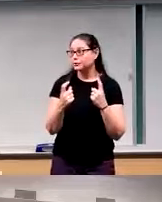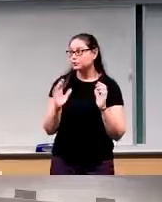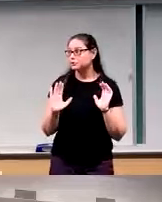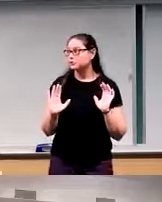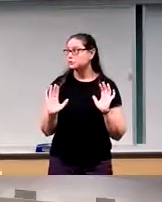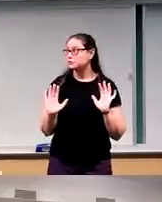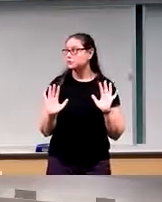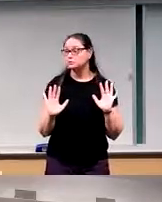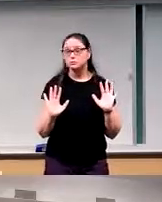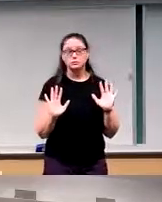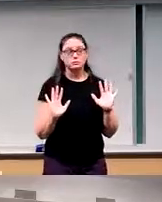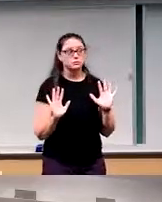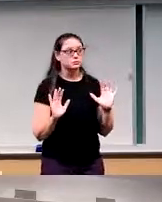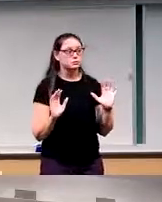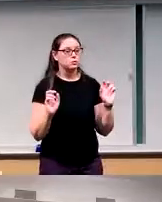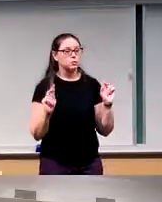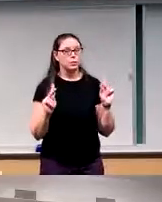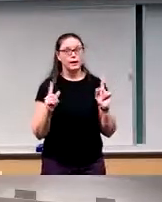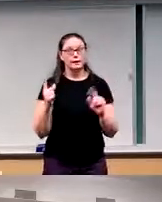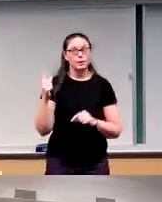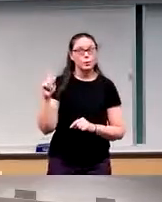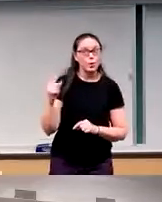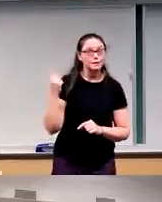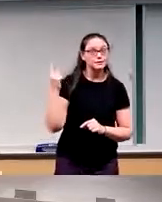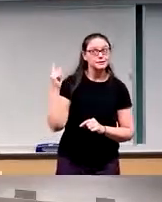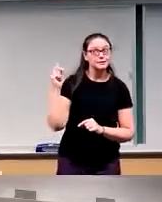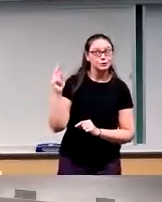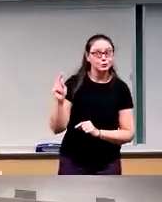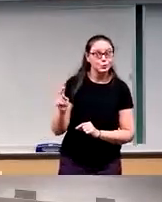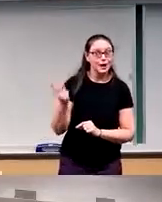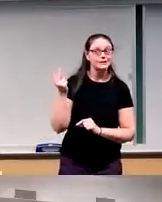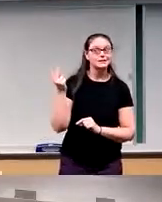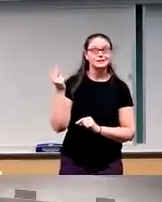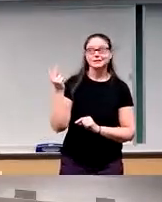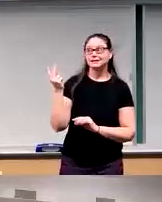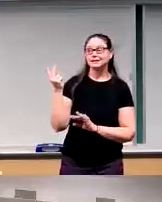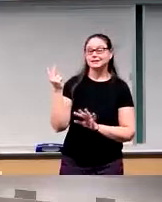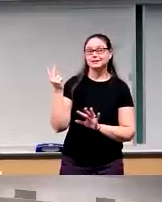So, okay. So going once, going twice.